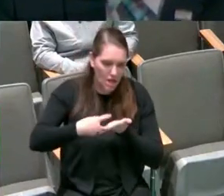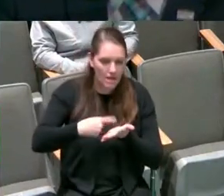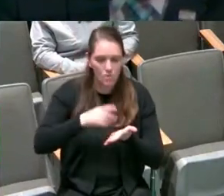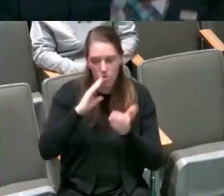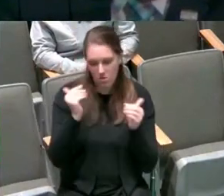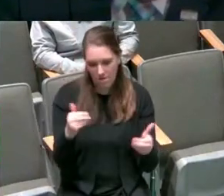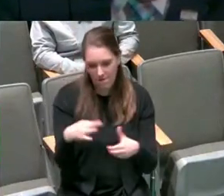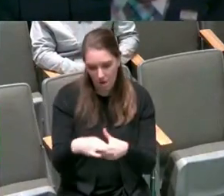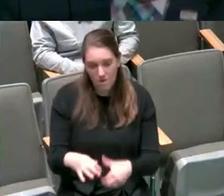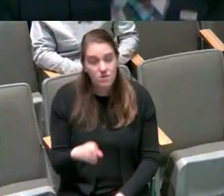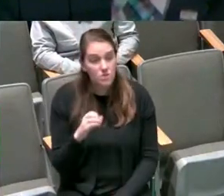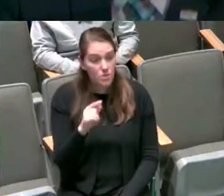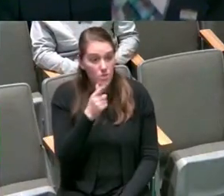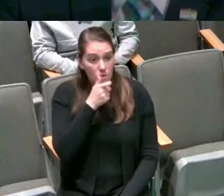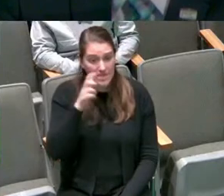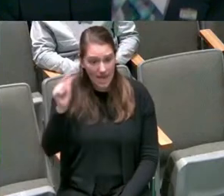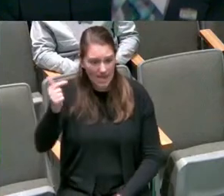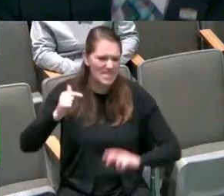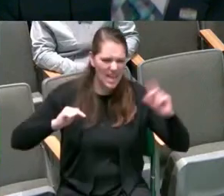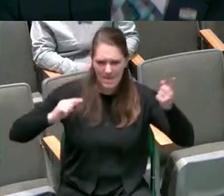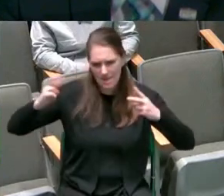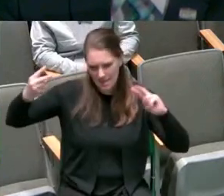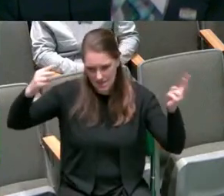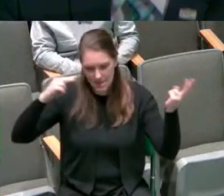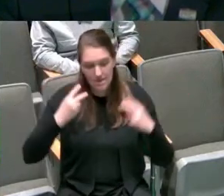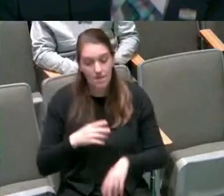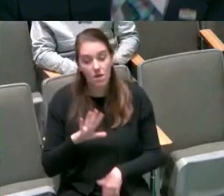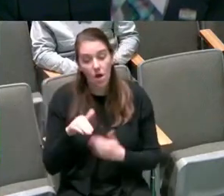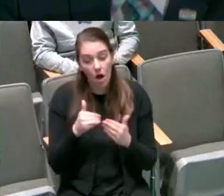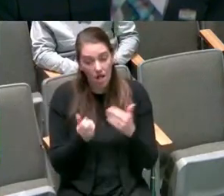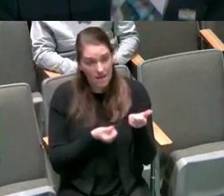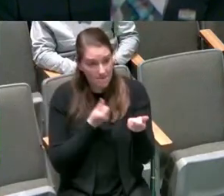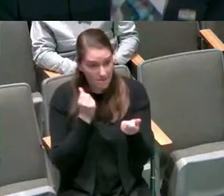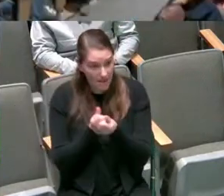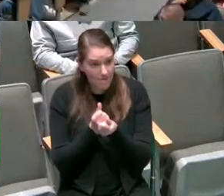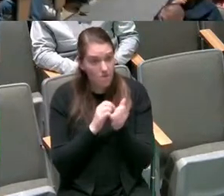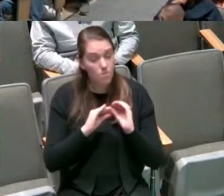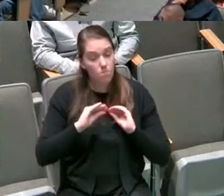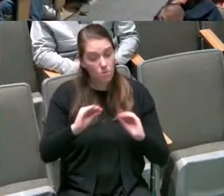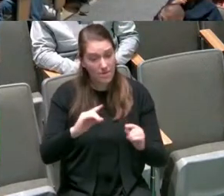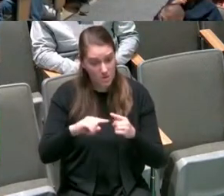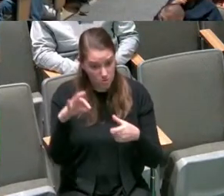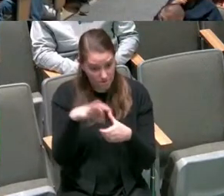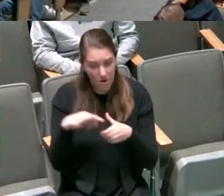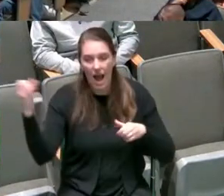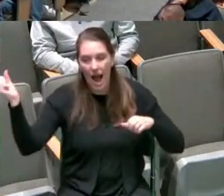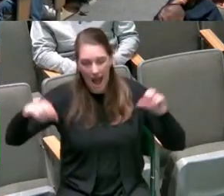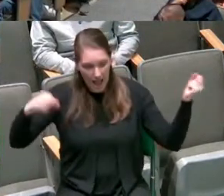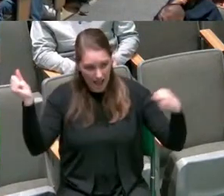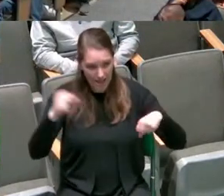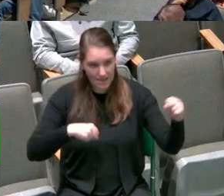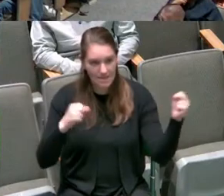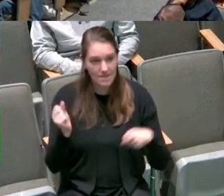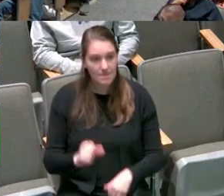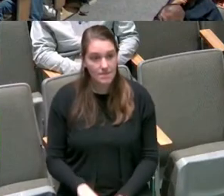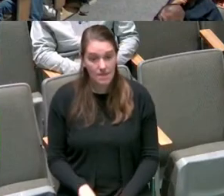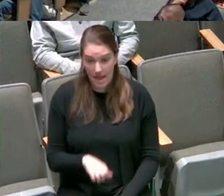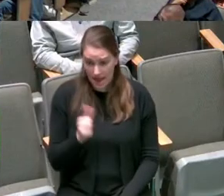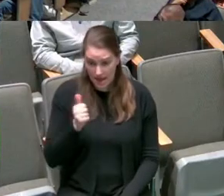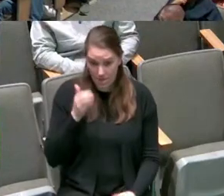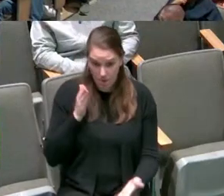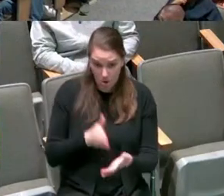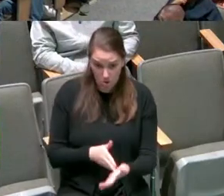vote so can I hear a second I think I heard one all in favor of moving to a vote any